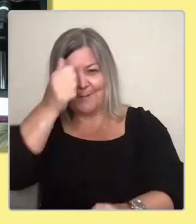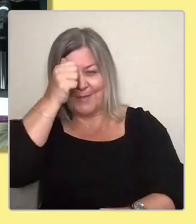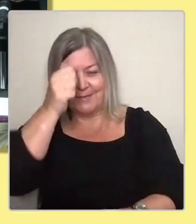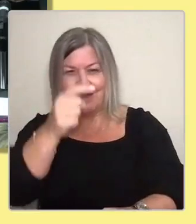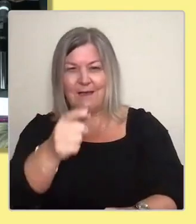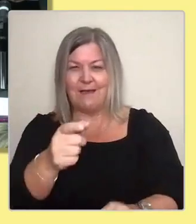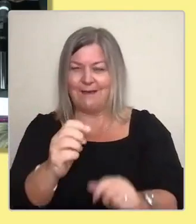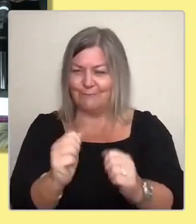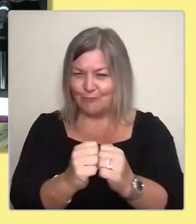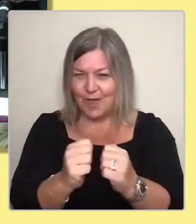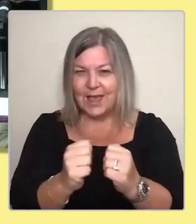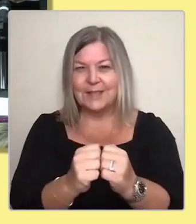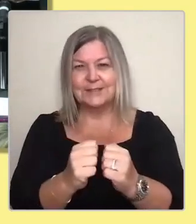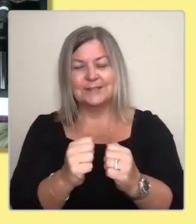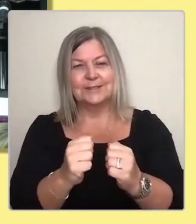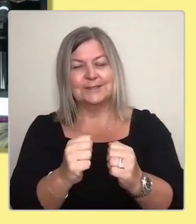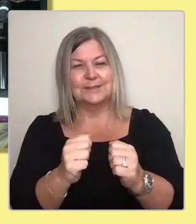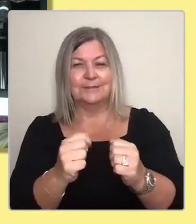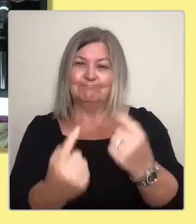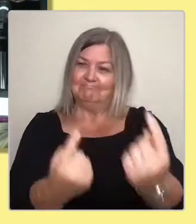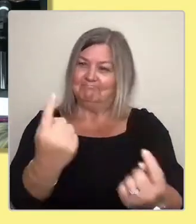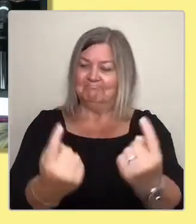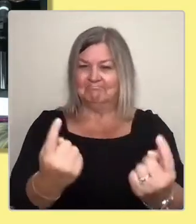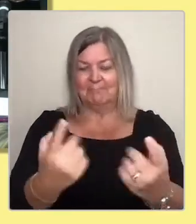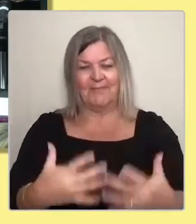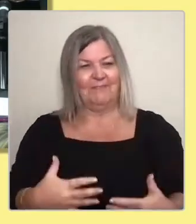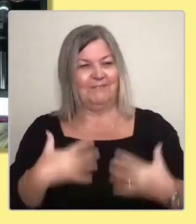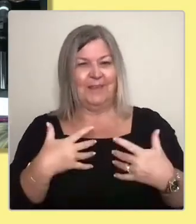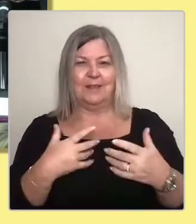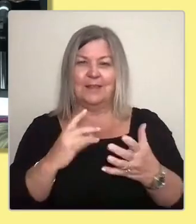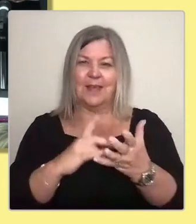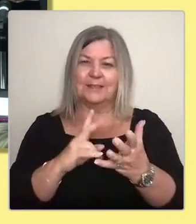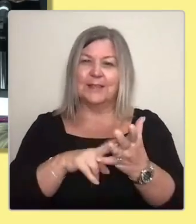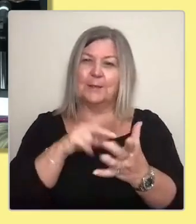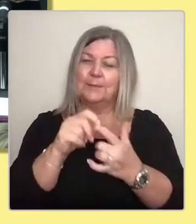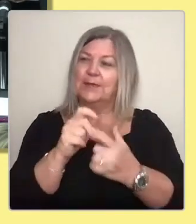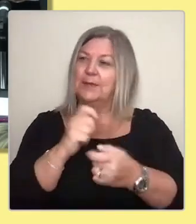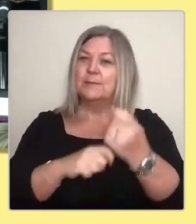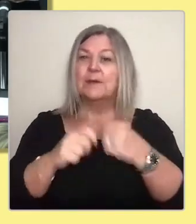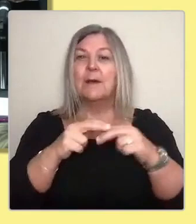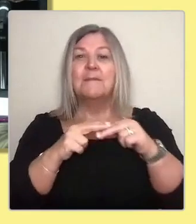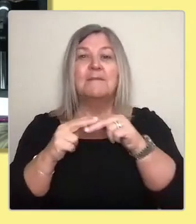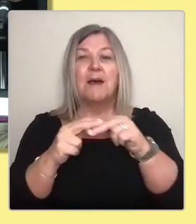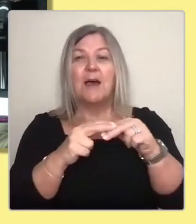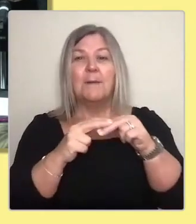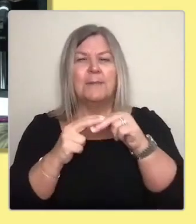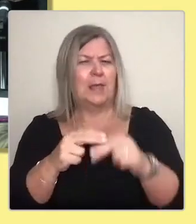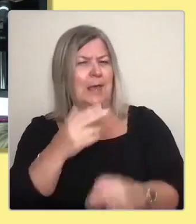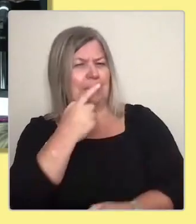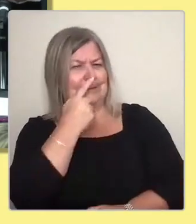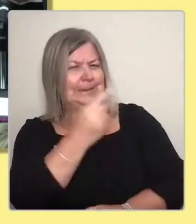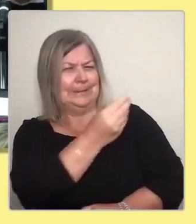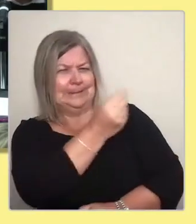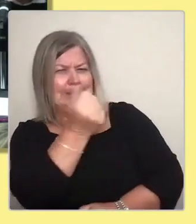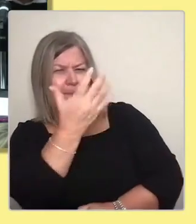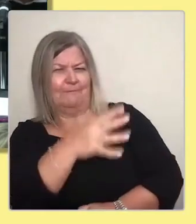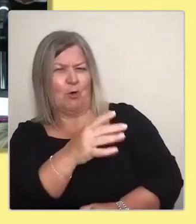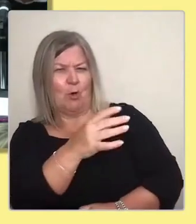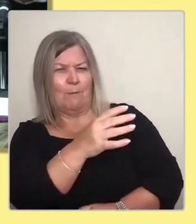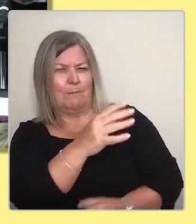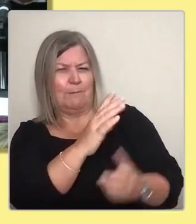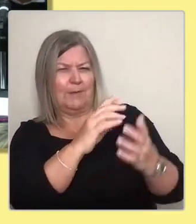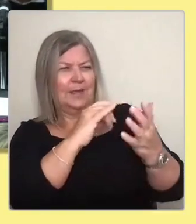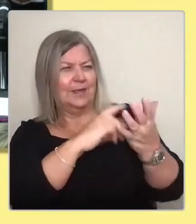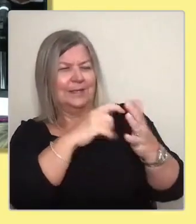the SNP feel like part of a family. There's even a few intruders from the Isle of Skye here today. And it's wonderful